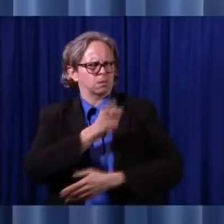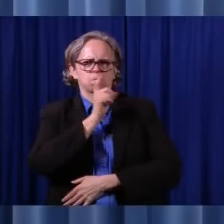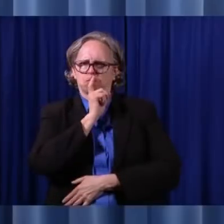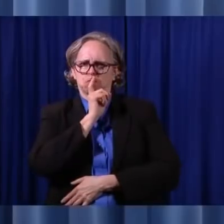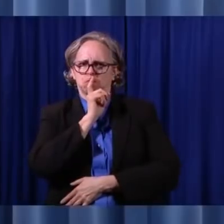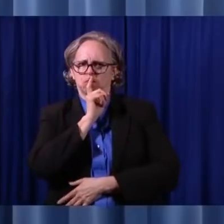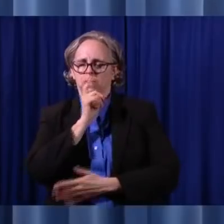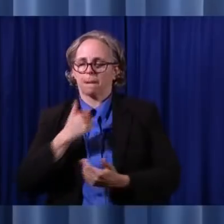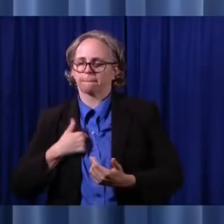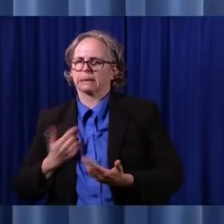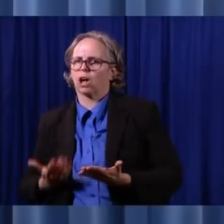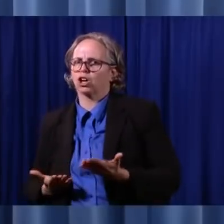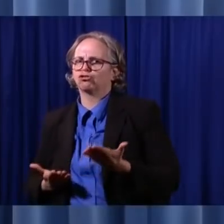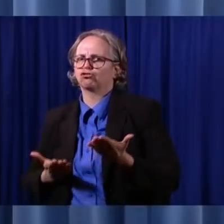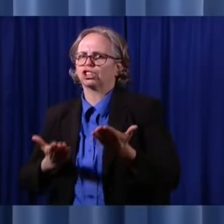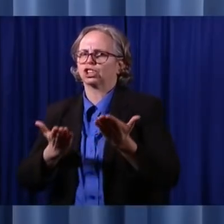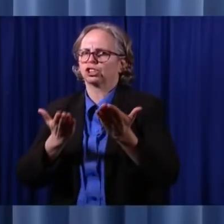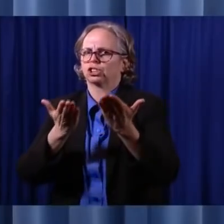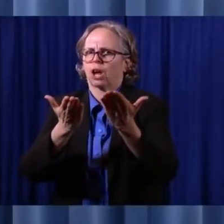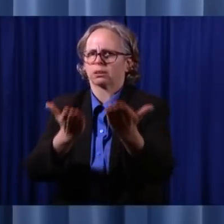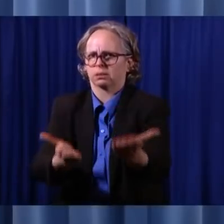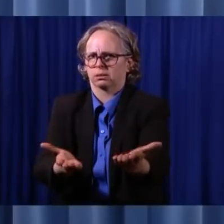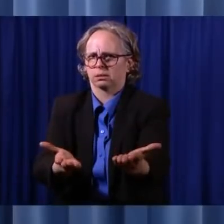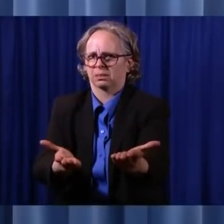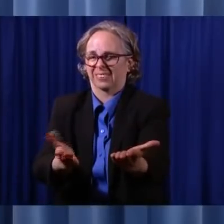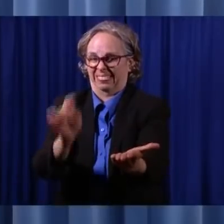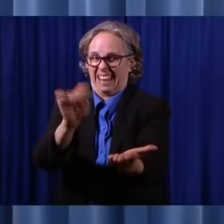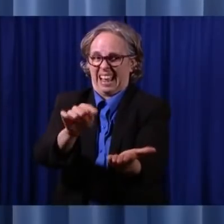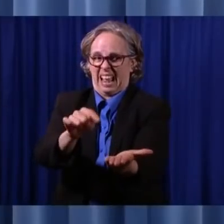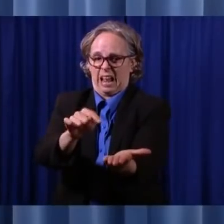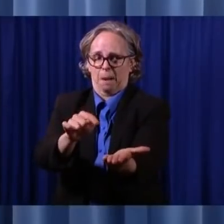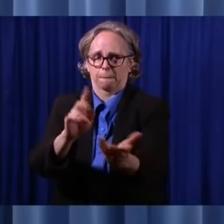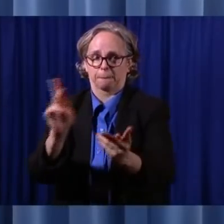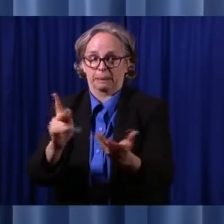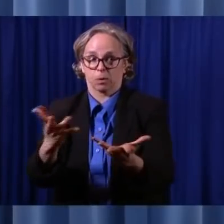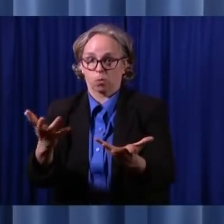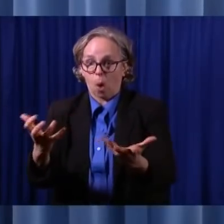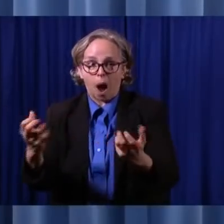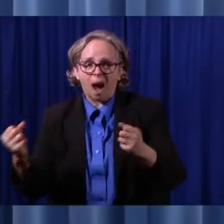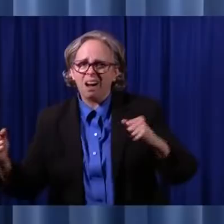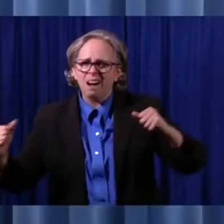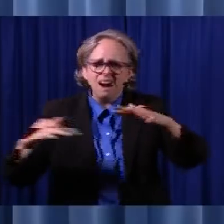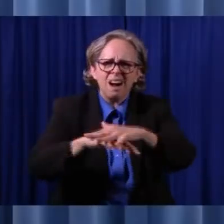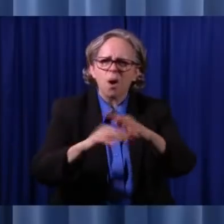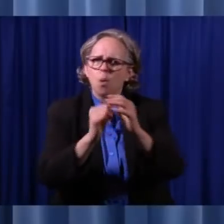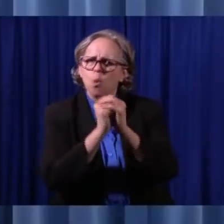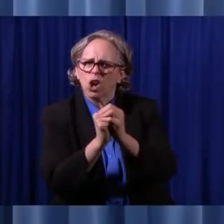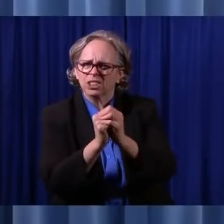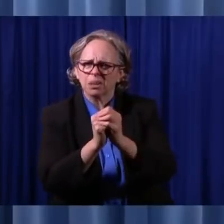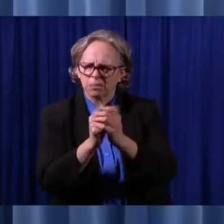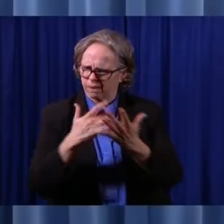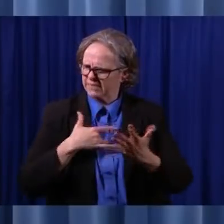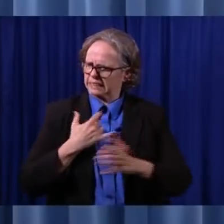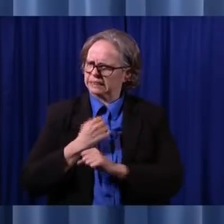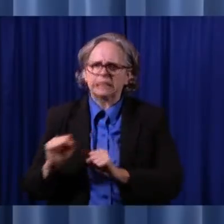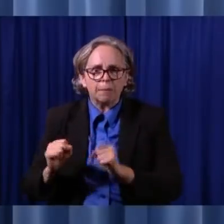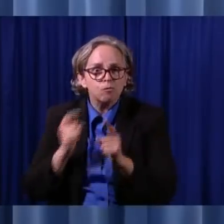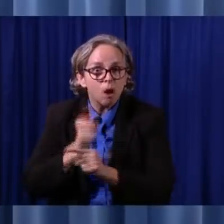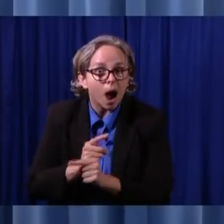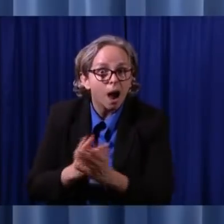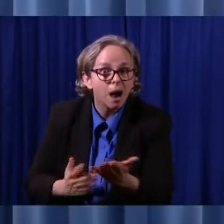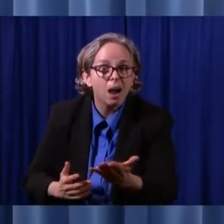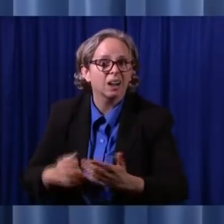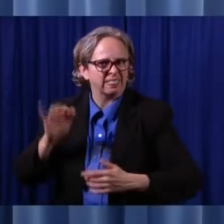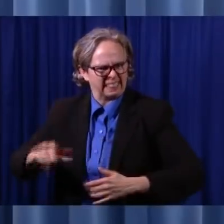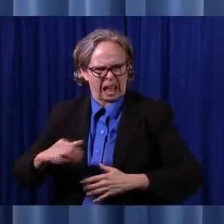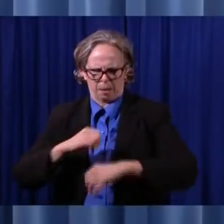church, people go to synagogue, the mosque, people go to worship. They want to do it in a safe way, and they want to protect themselves, but they